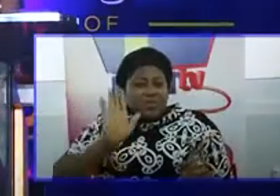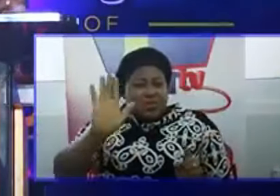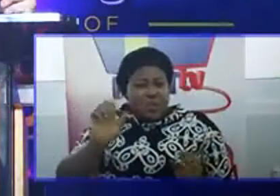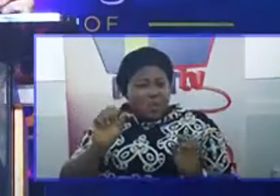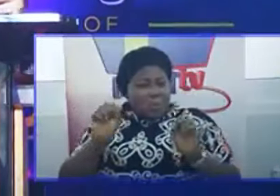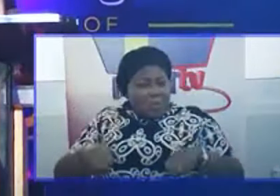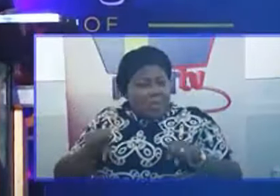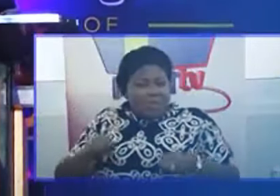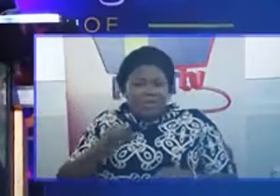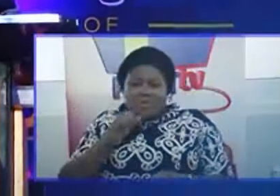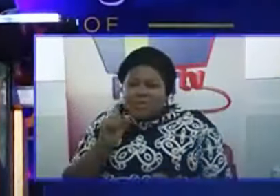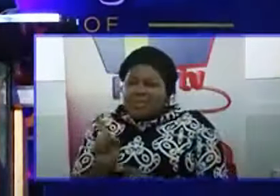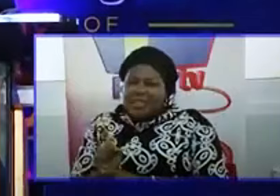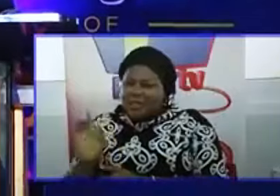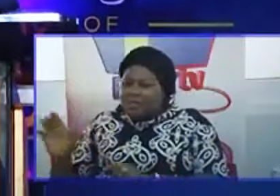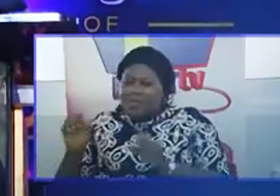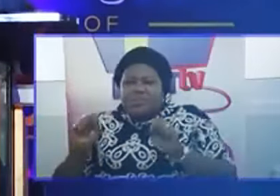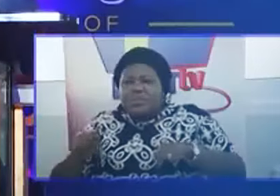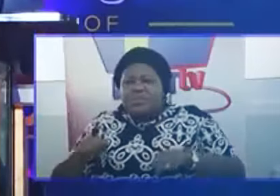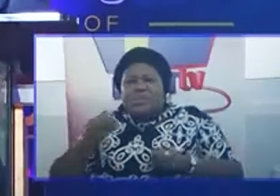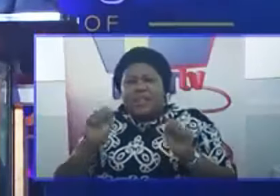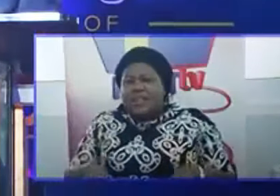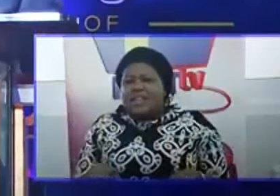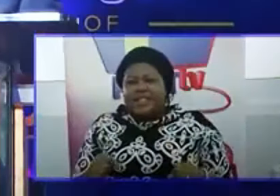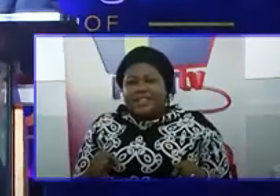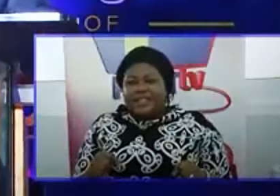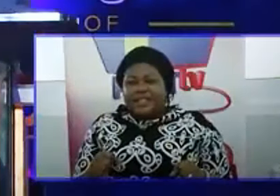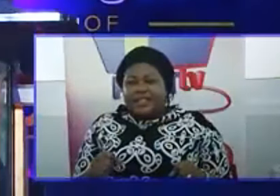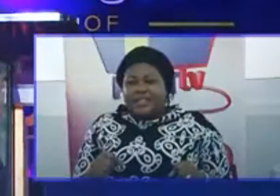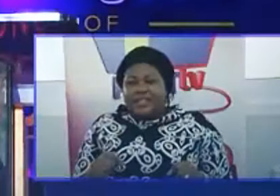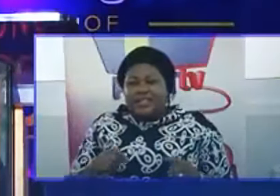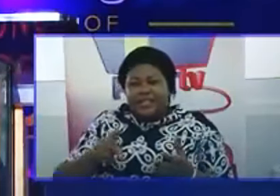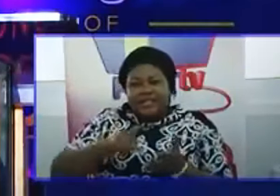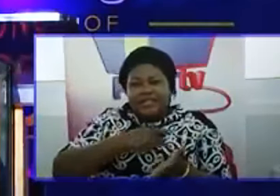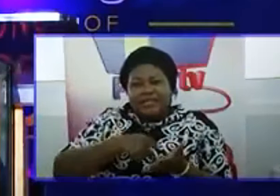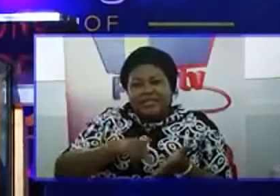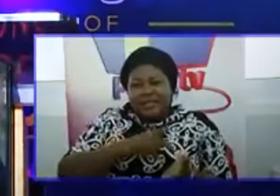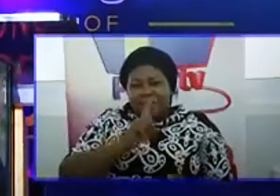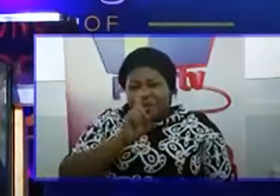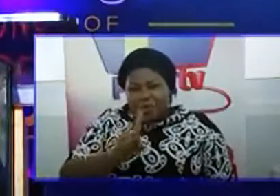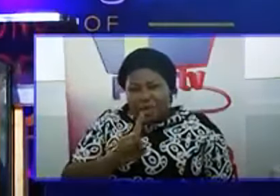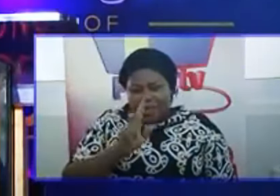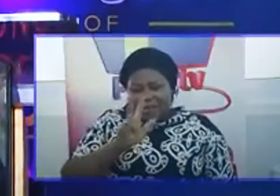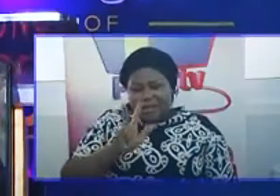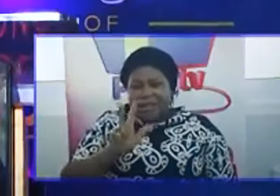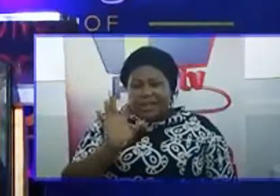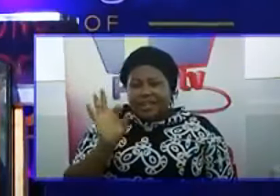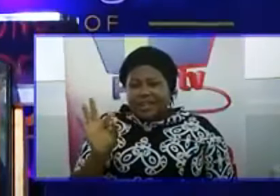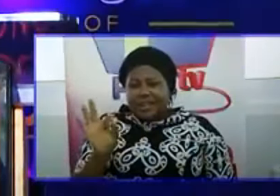and yours is not like mine. Psalm 139